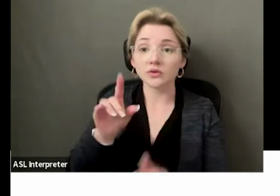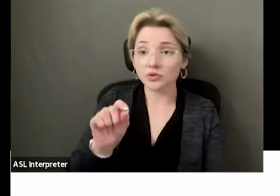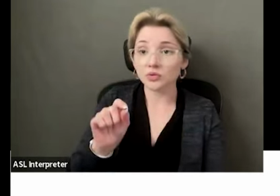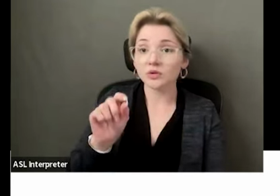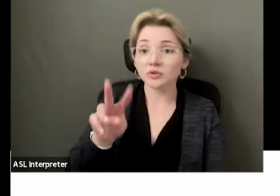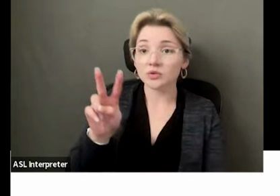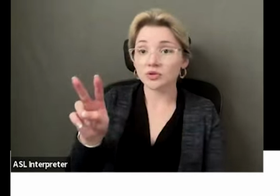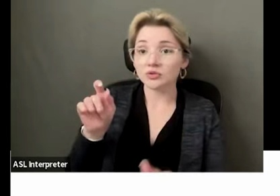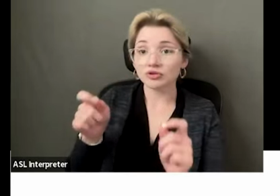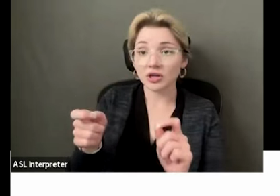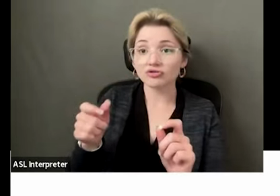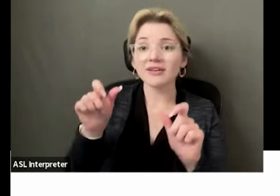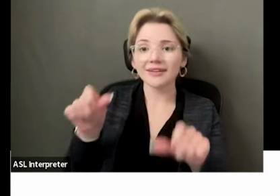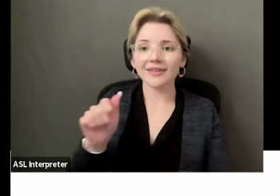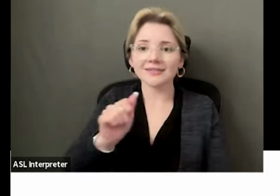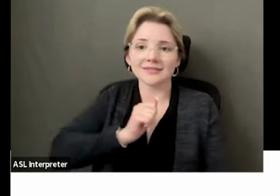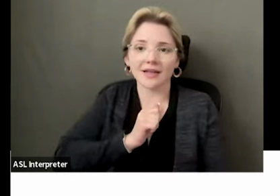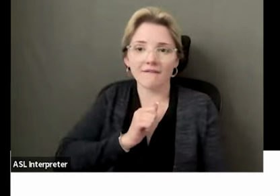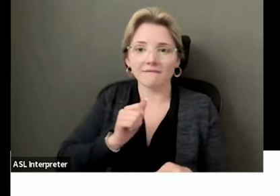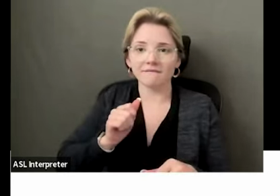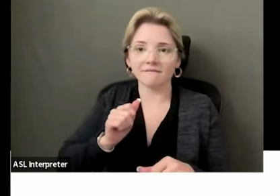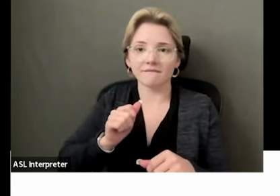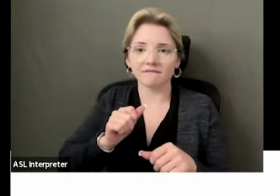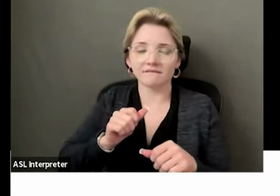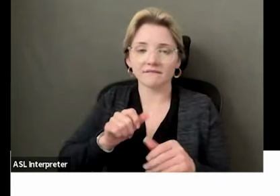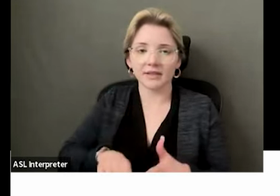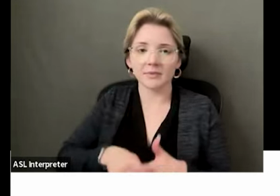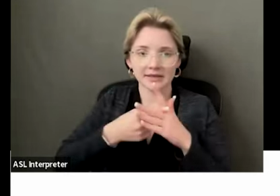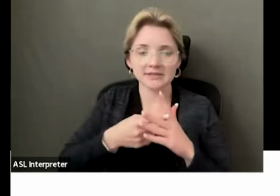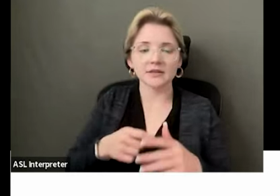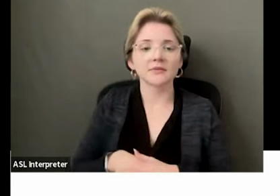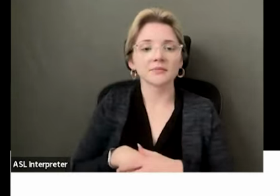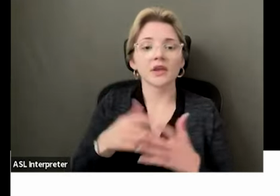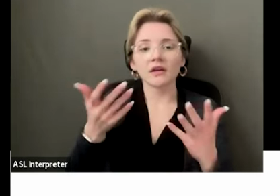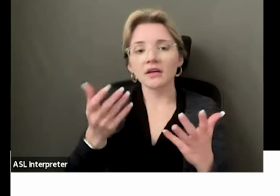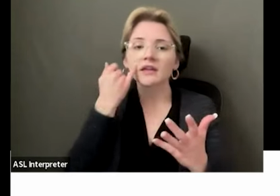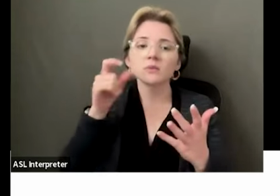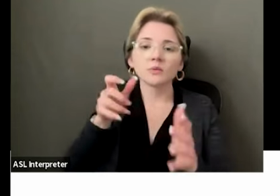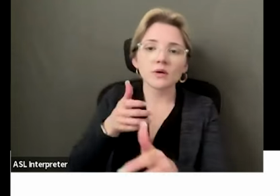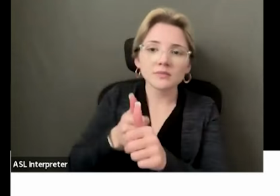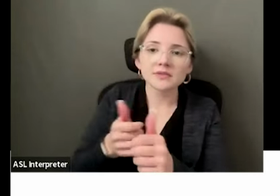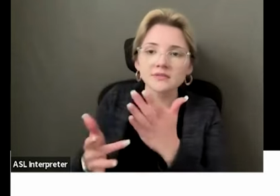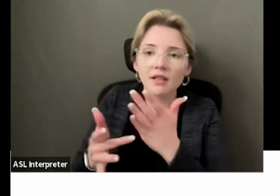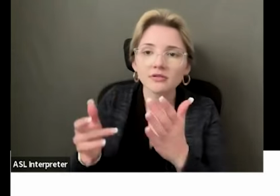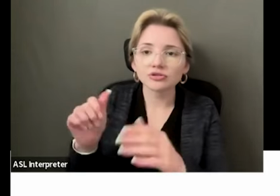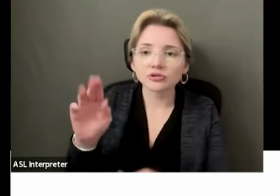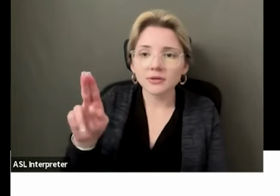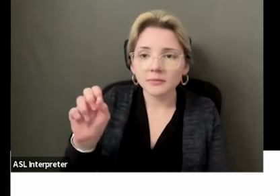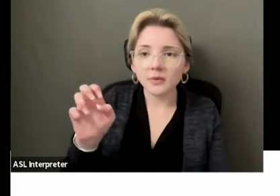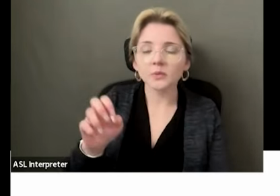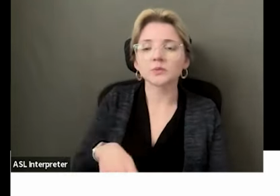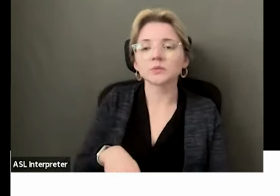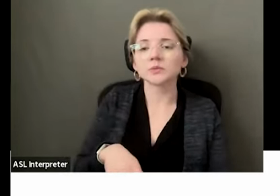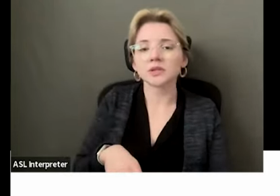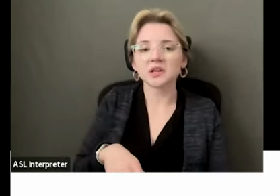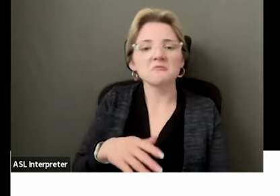2022 changes can be self-implementing. So for example, the updates to the definition or technology abuse or economic abuse, we can